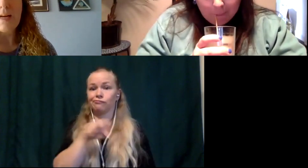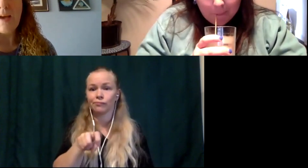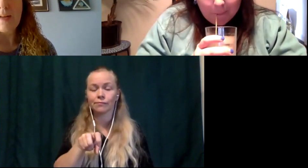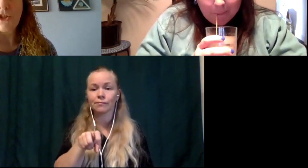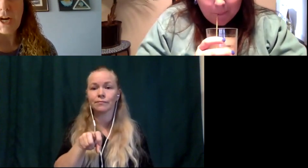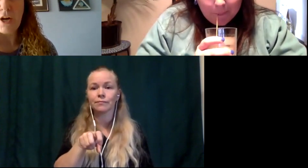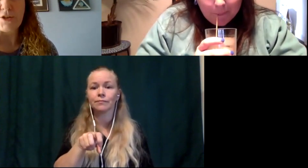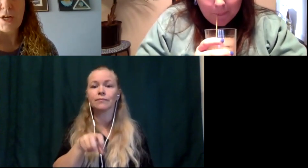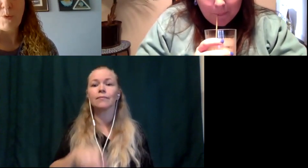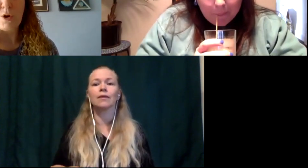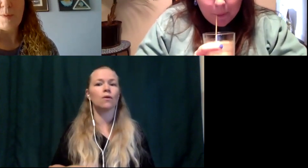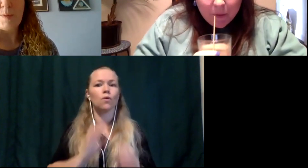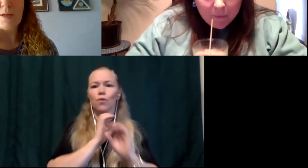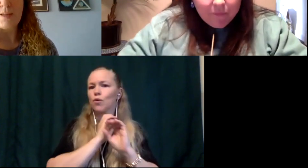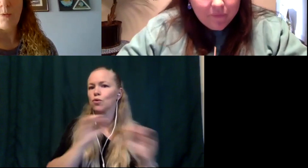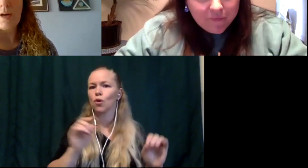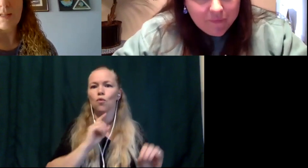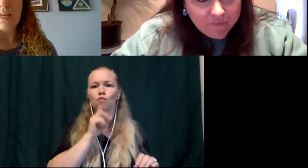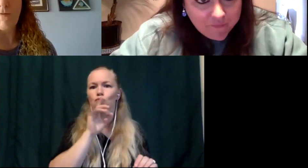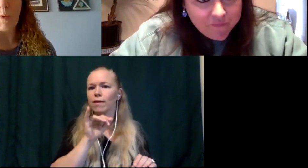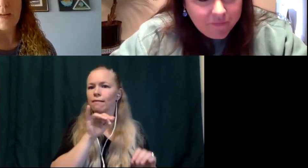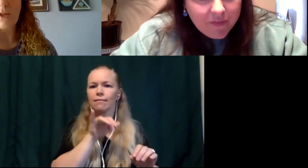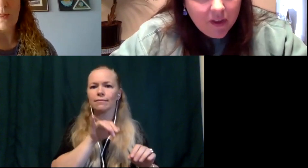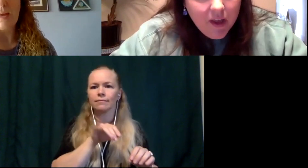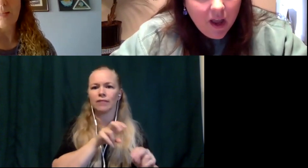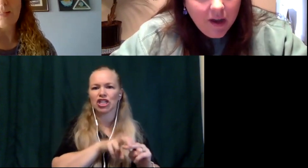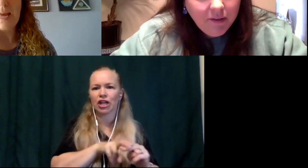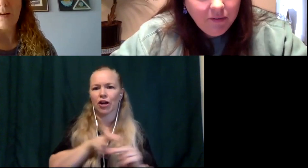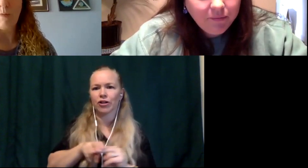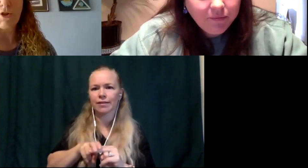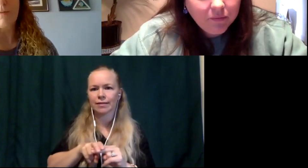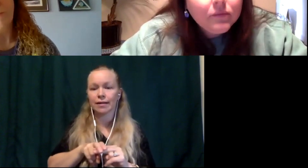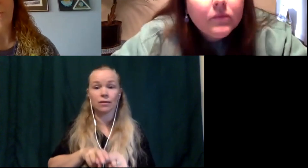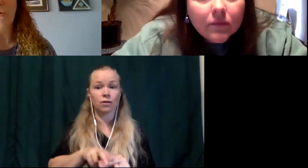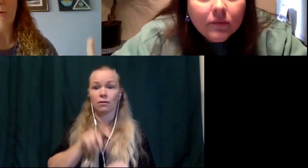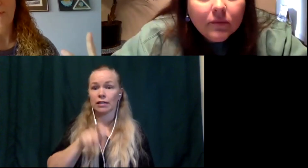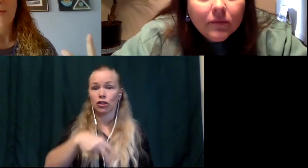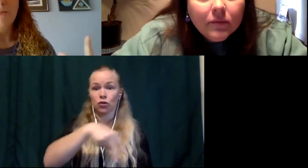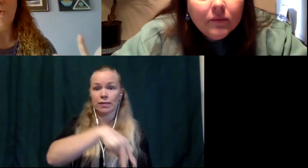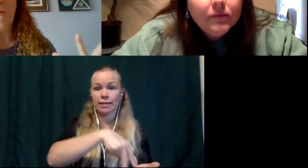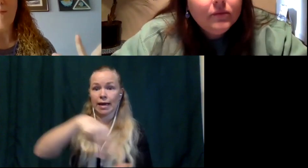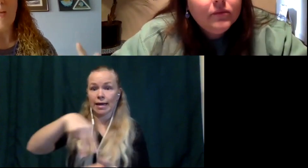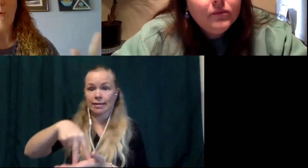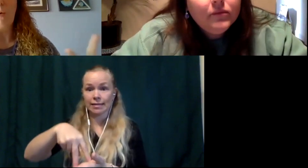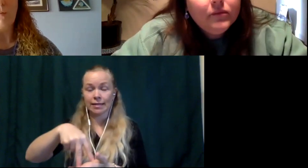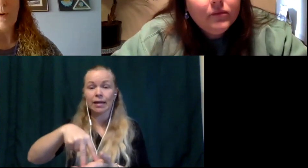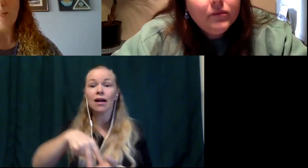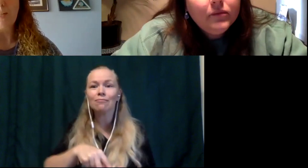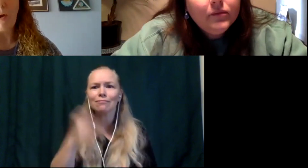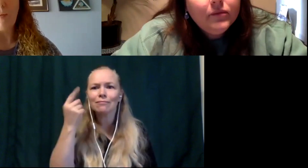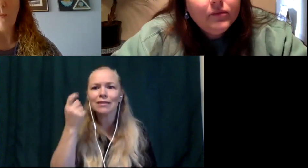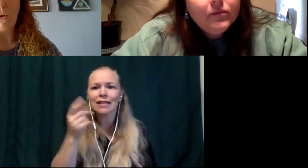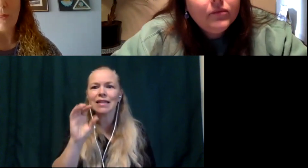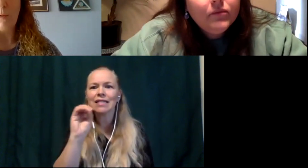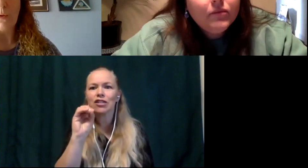they didn't have any chairs on board because they wanted to save weight, so they had to stand, which when you're in zero gravity or